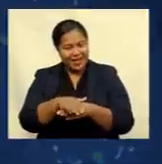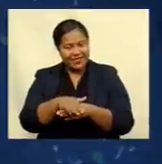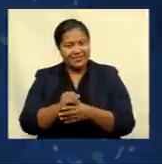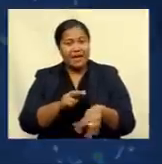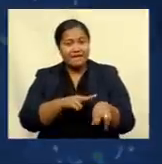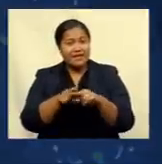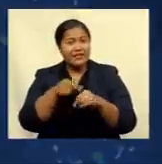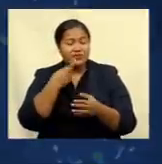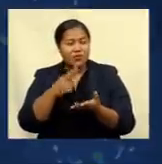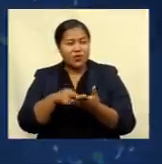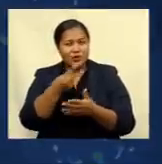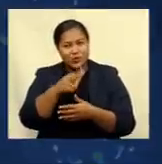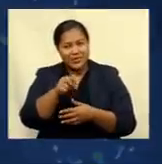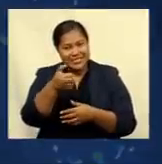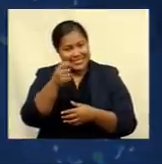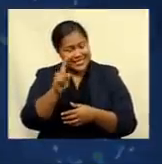recorded